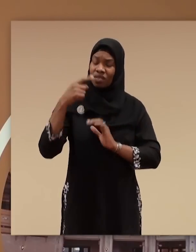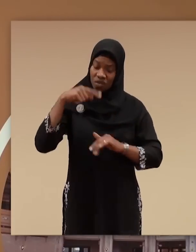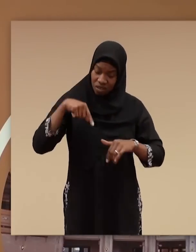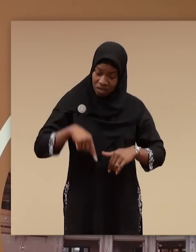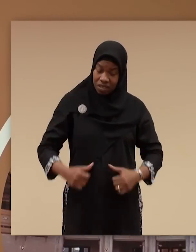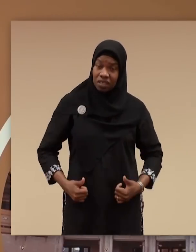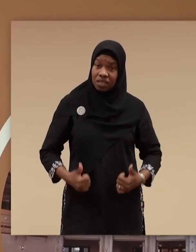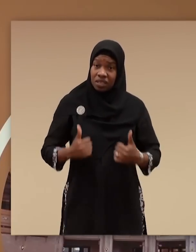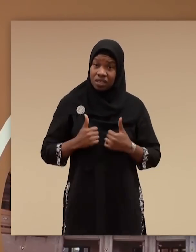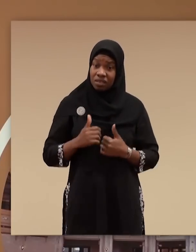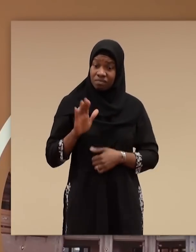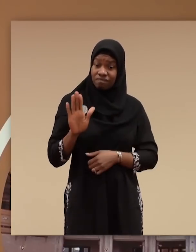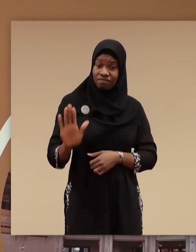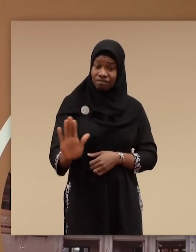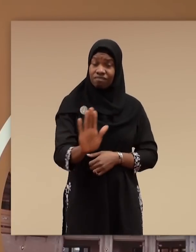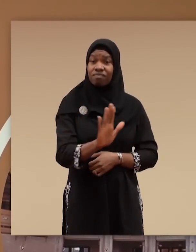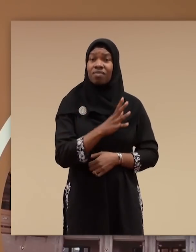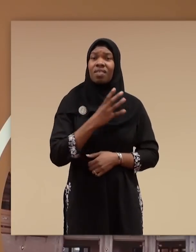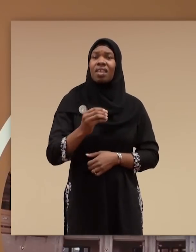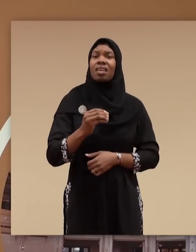life after.